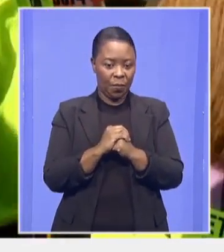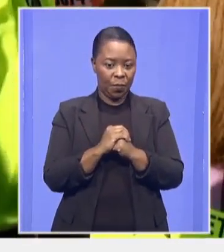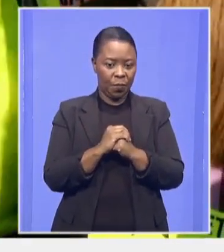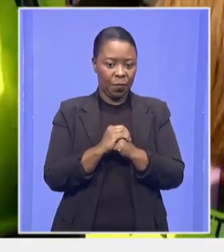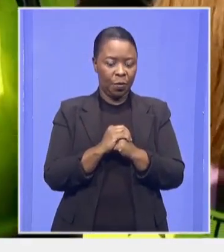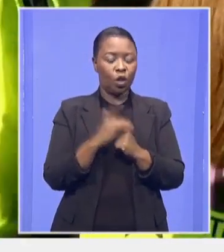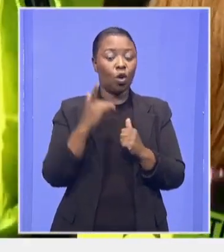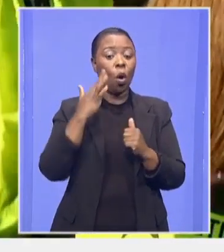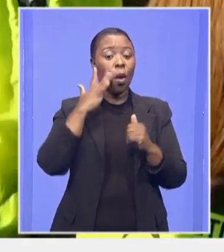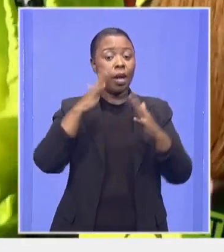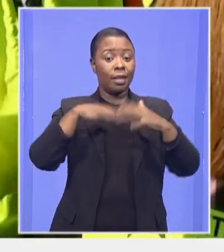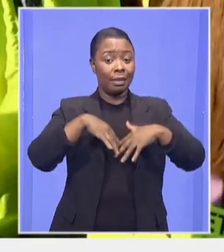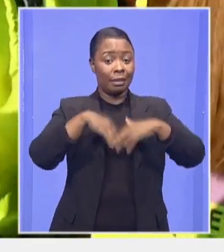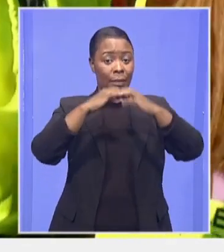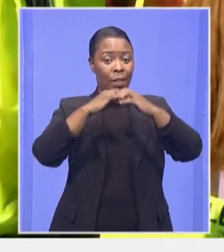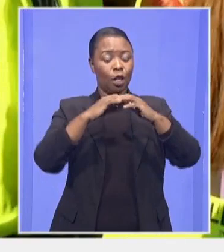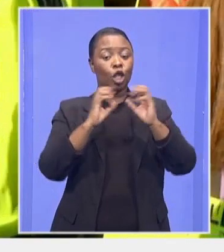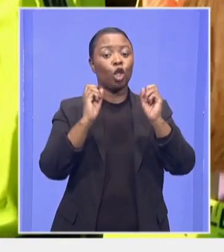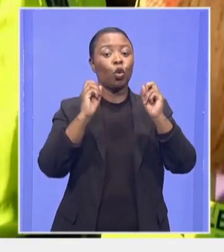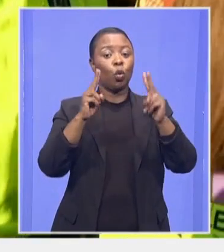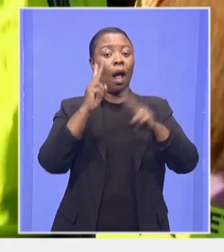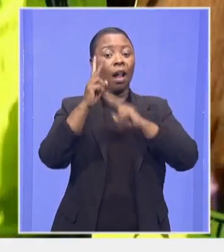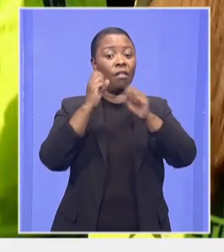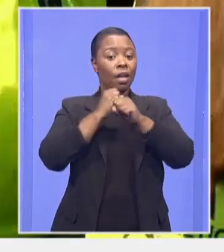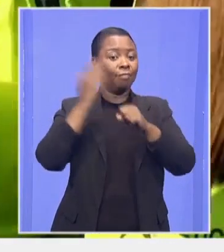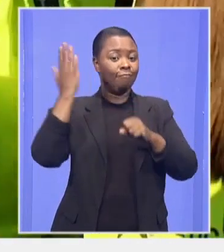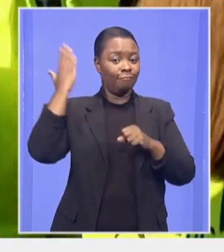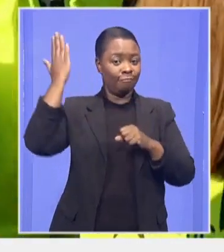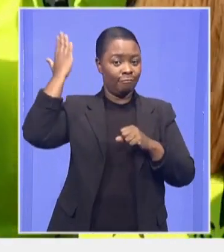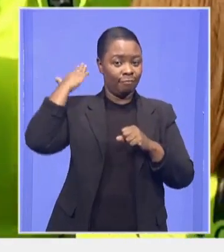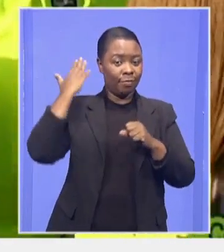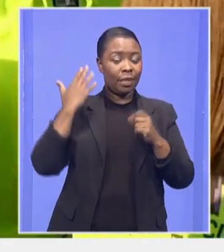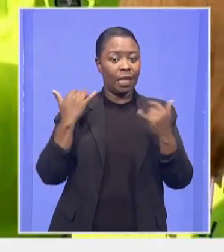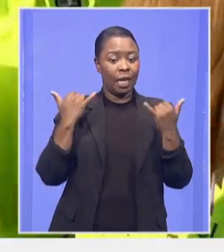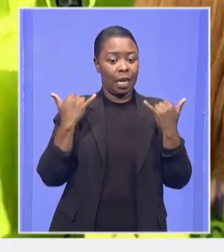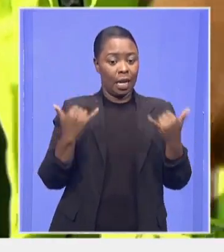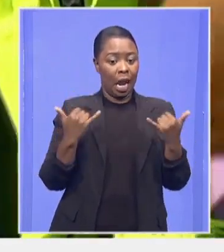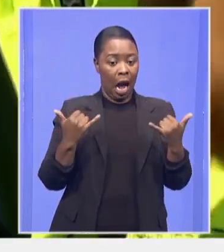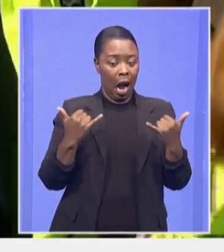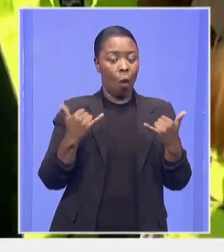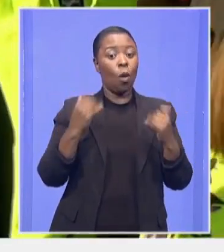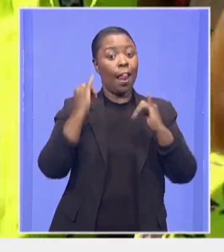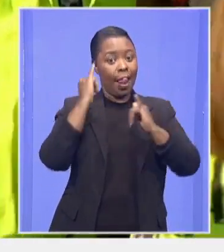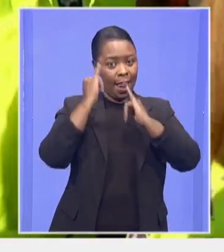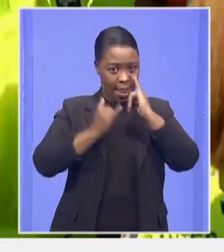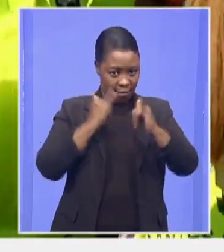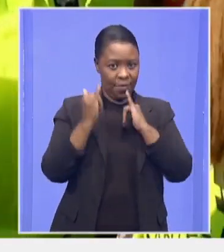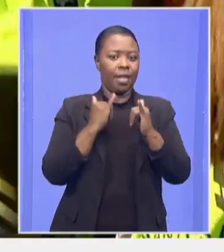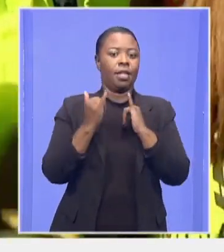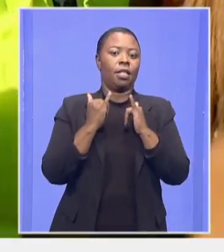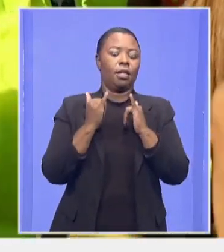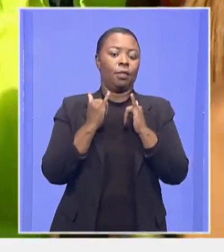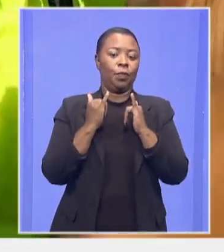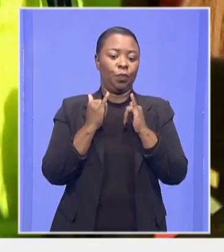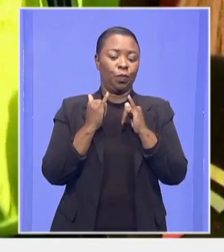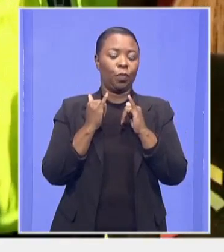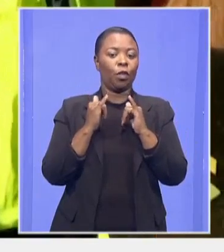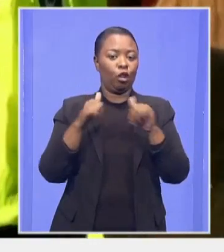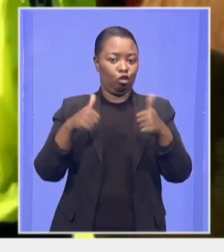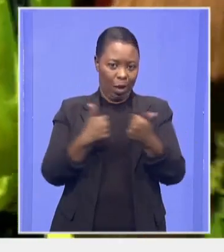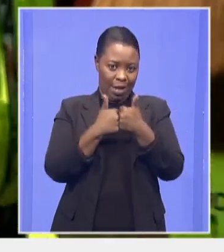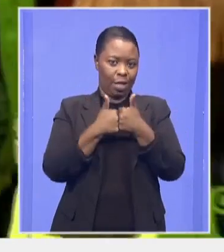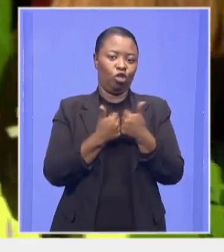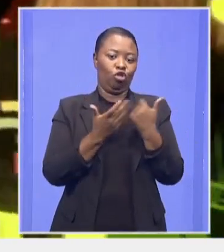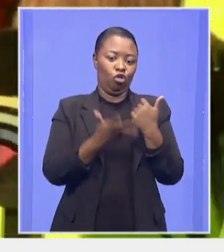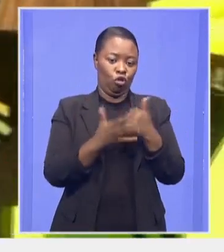established 12 years ago, and this is our 11th Slave Route Challenge race. Just coming back